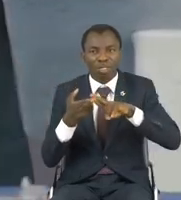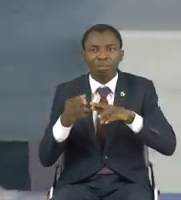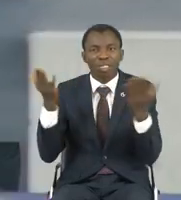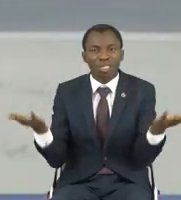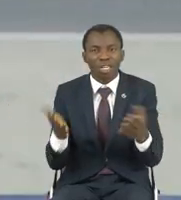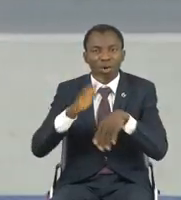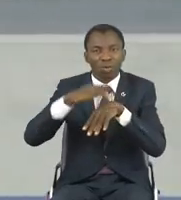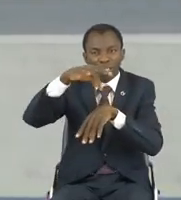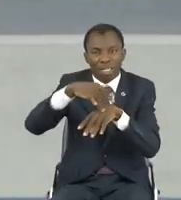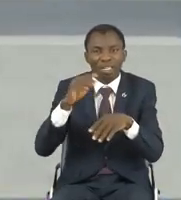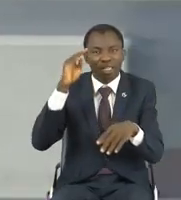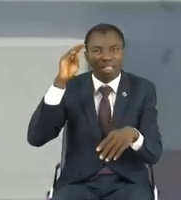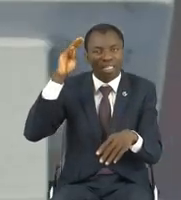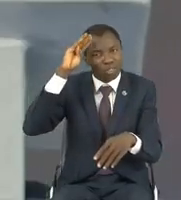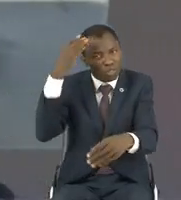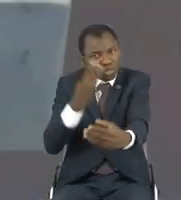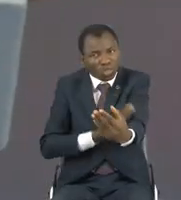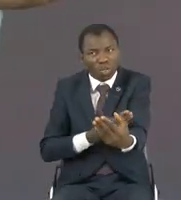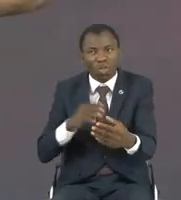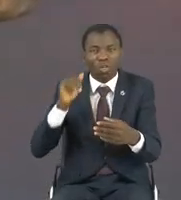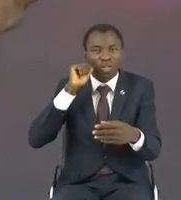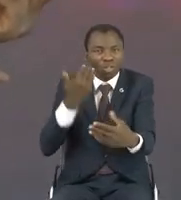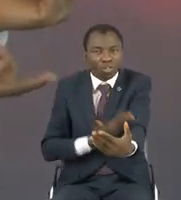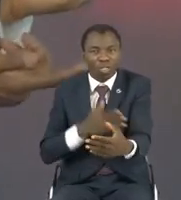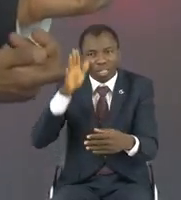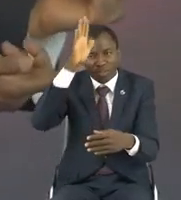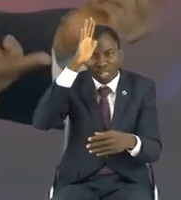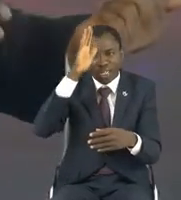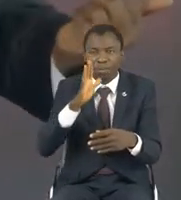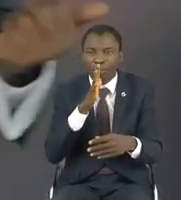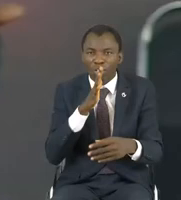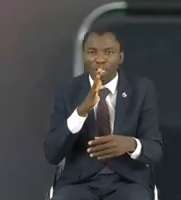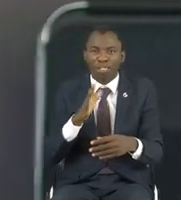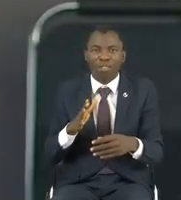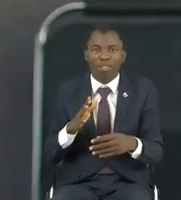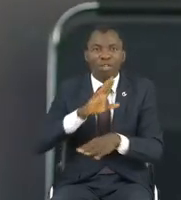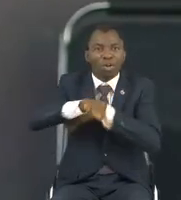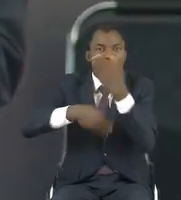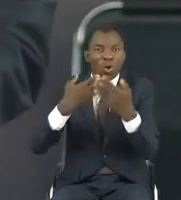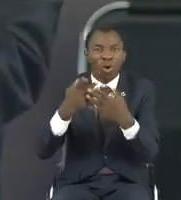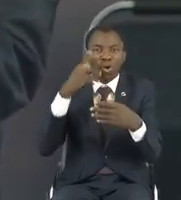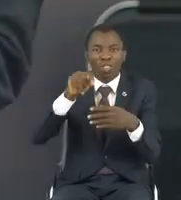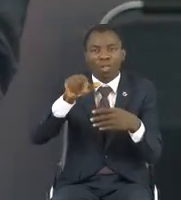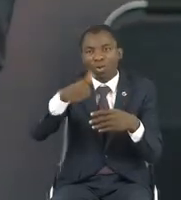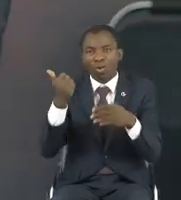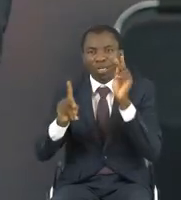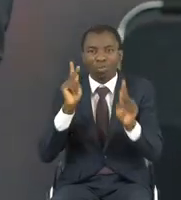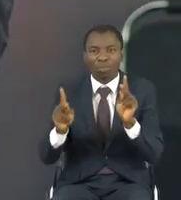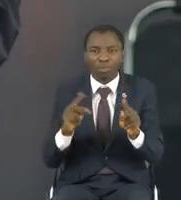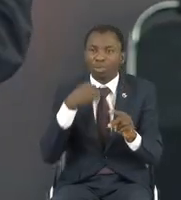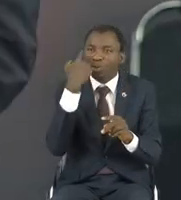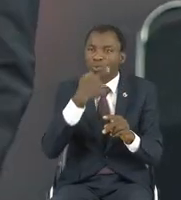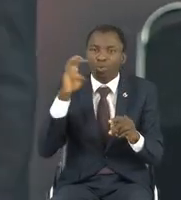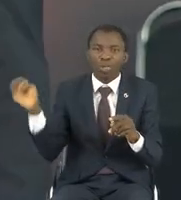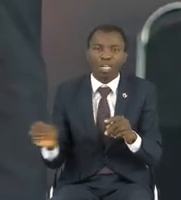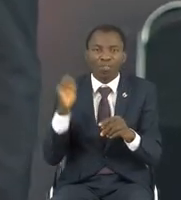son, daughter, father, mother, all the other people, whoever they are,